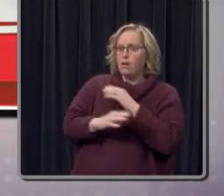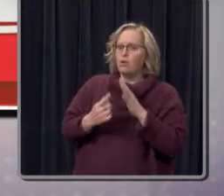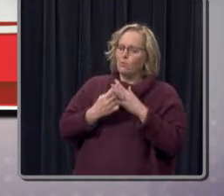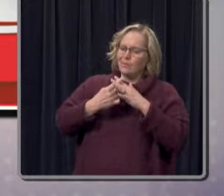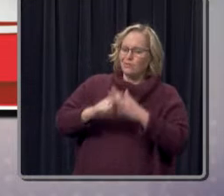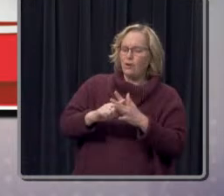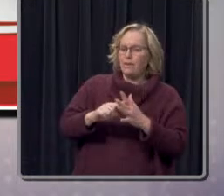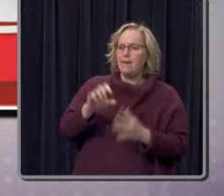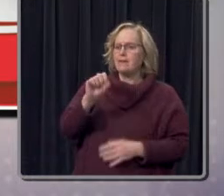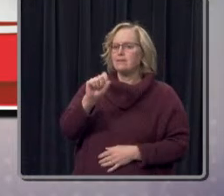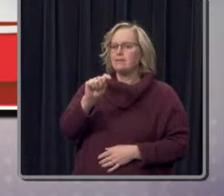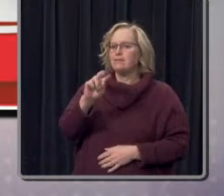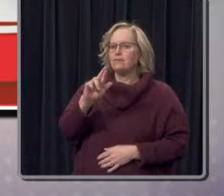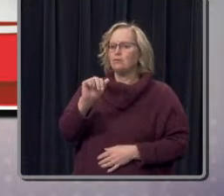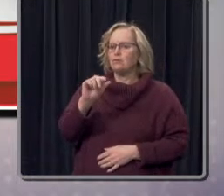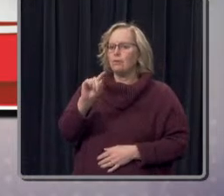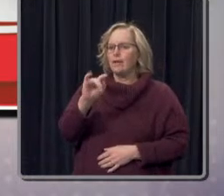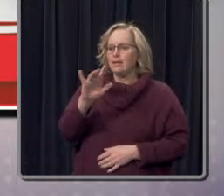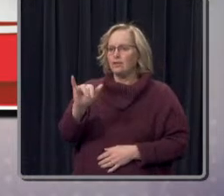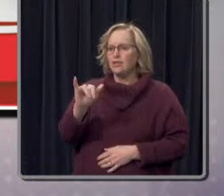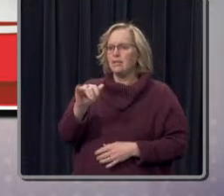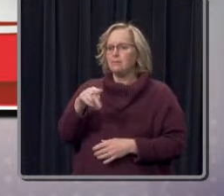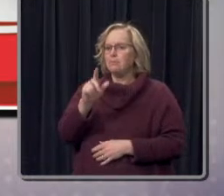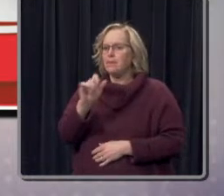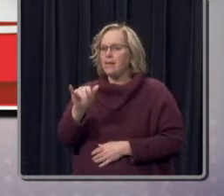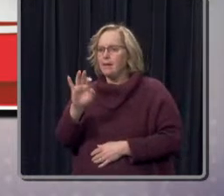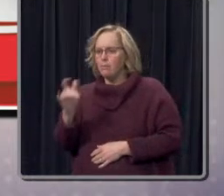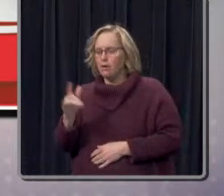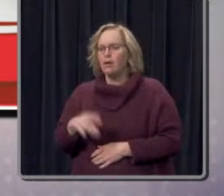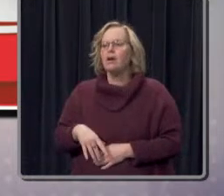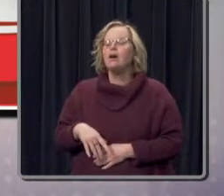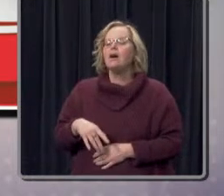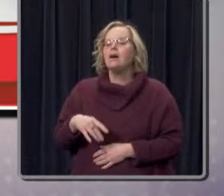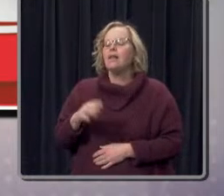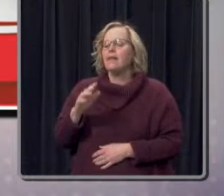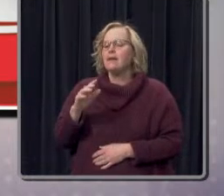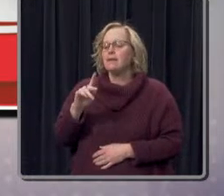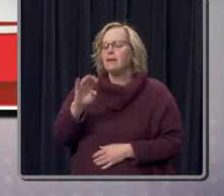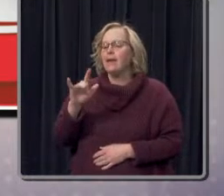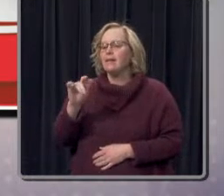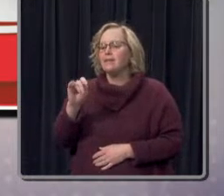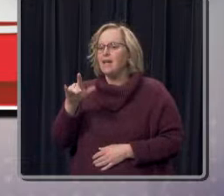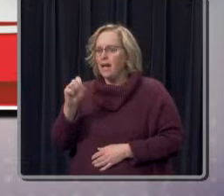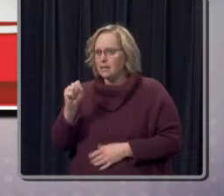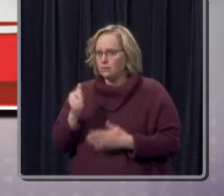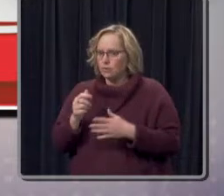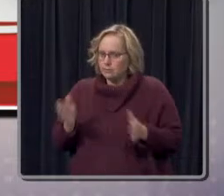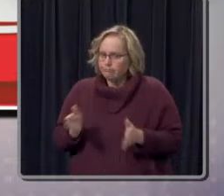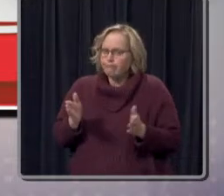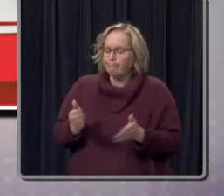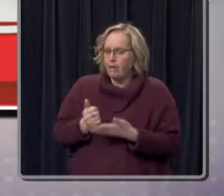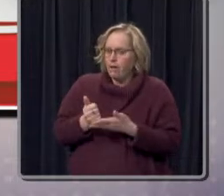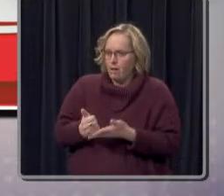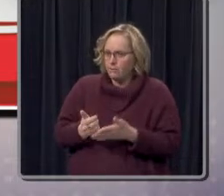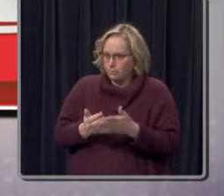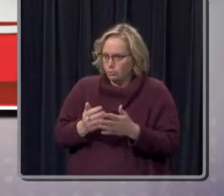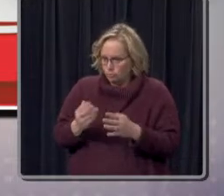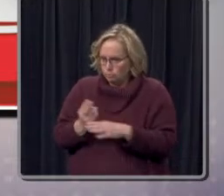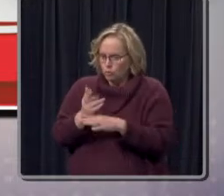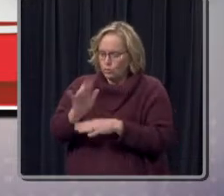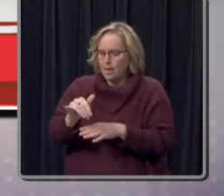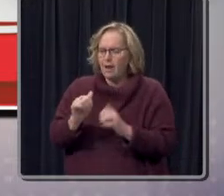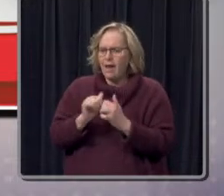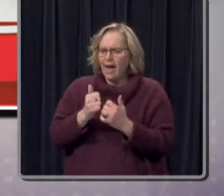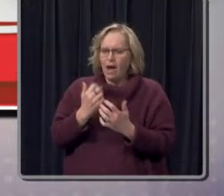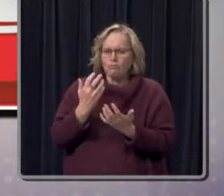we had out there that Kelly Tynes worked so hard to get our folks up and running with. But, you know, how they can use that to impact what they're doing in the